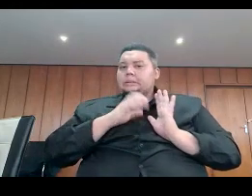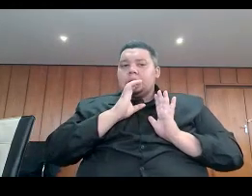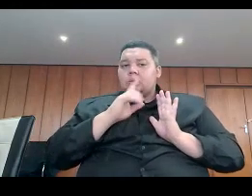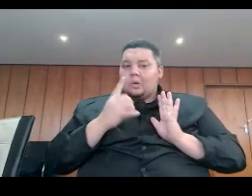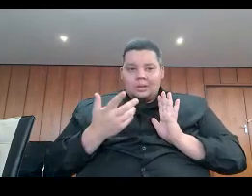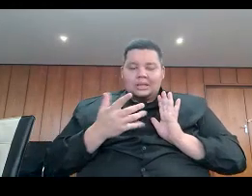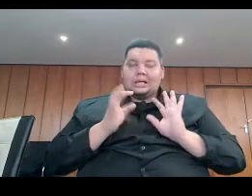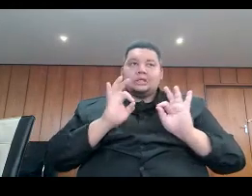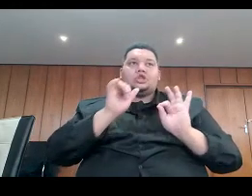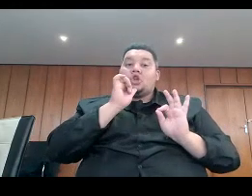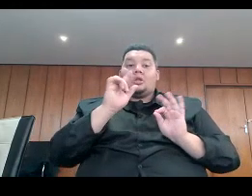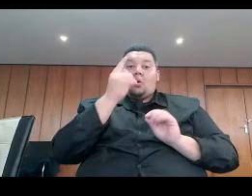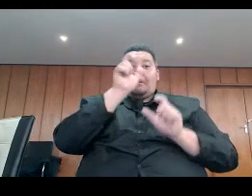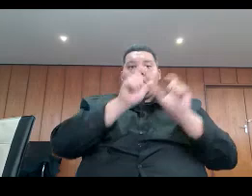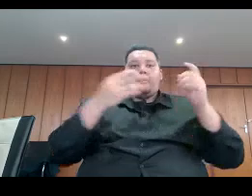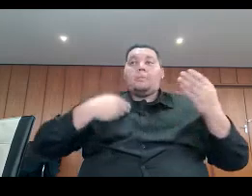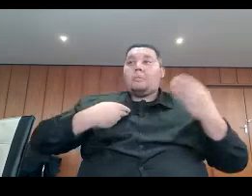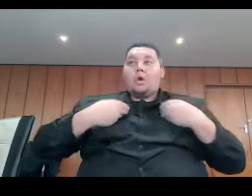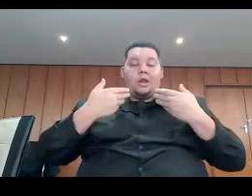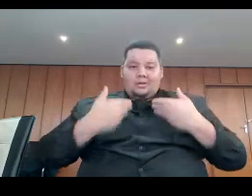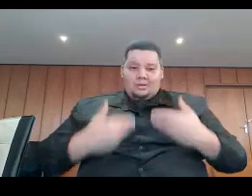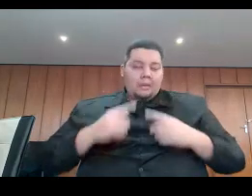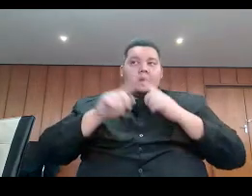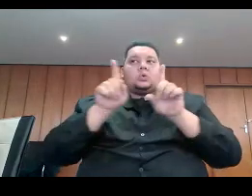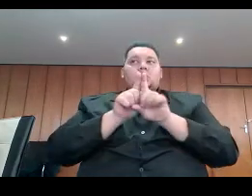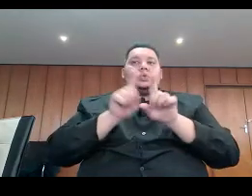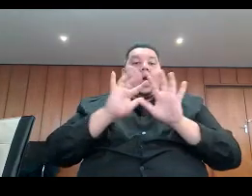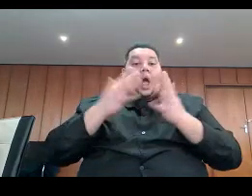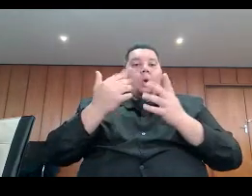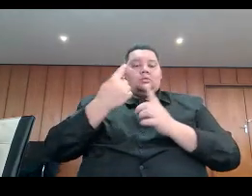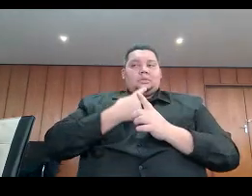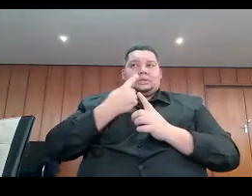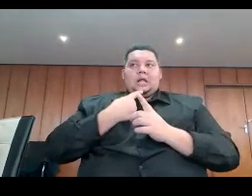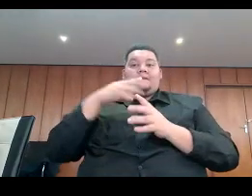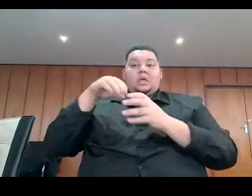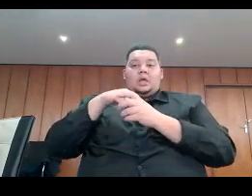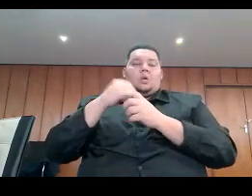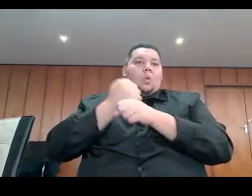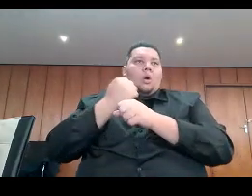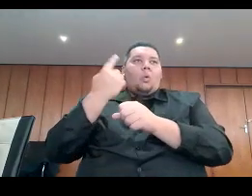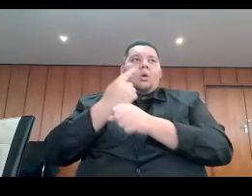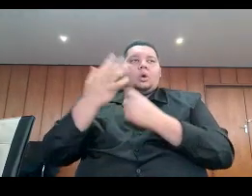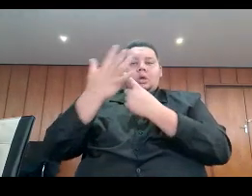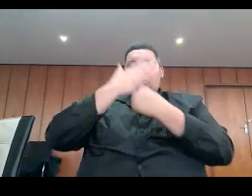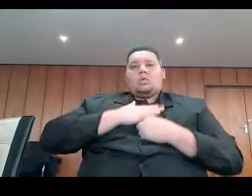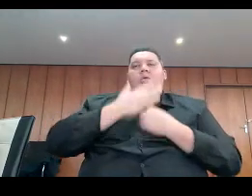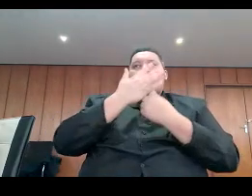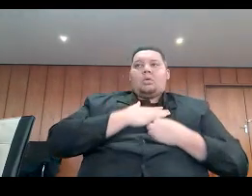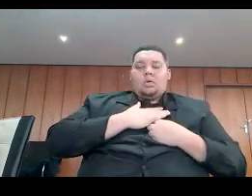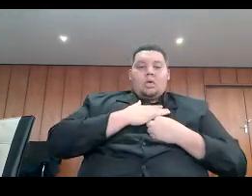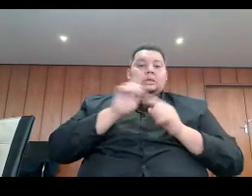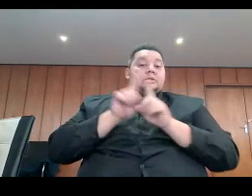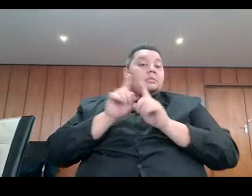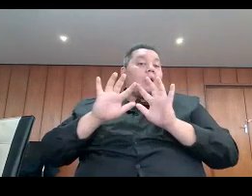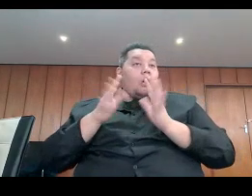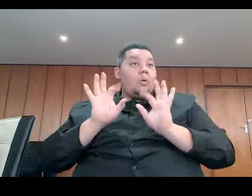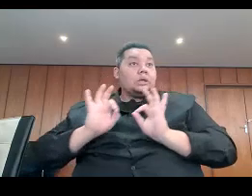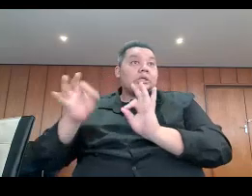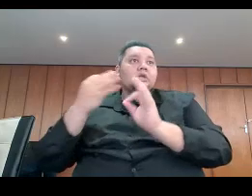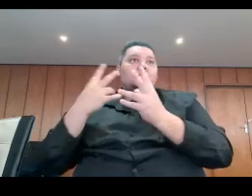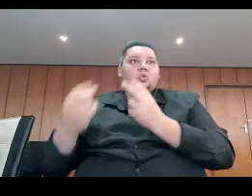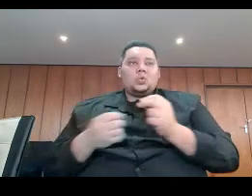it's not just about people's bodies. It's about how they discriminate against and how this is done